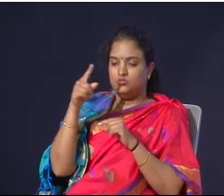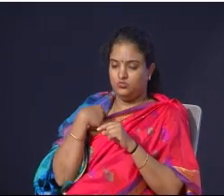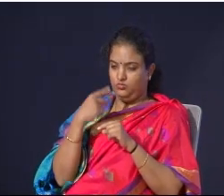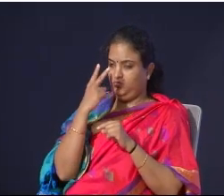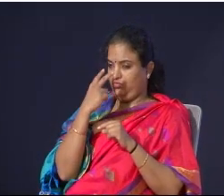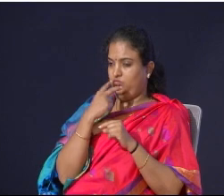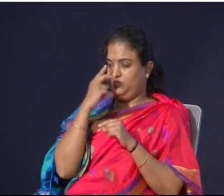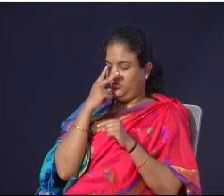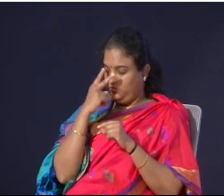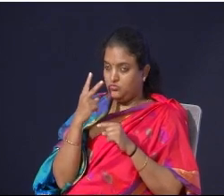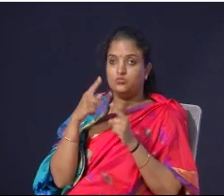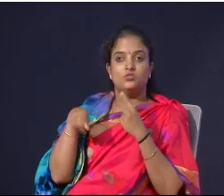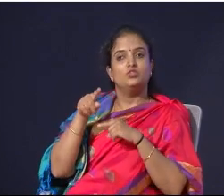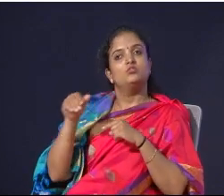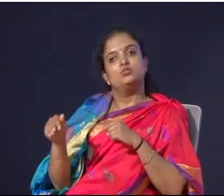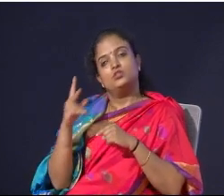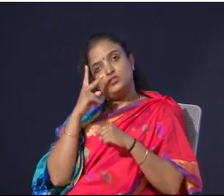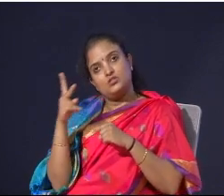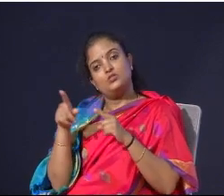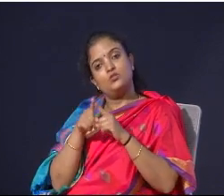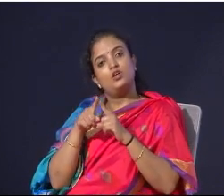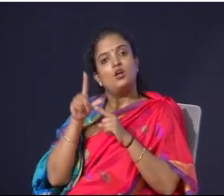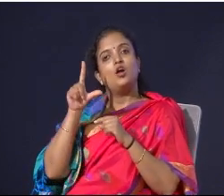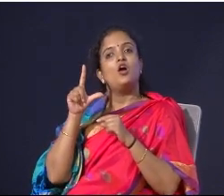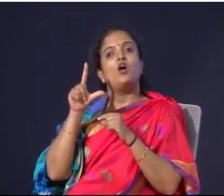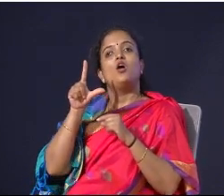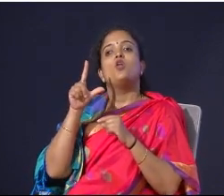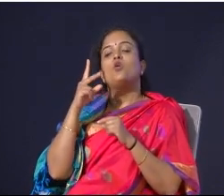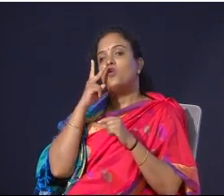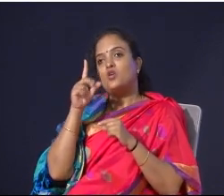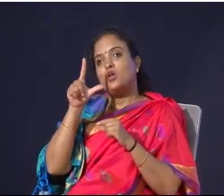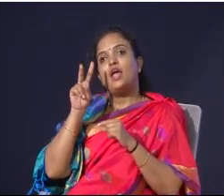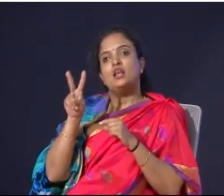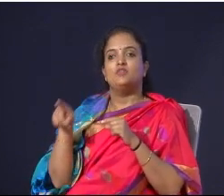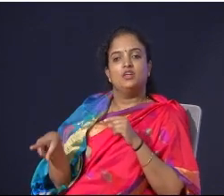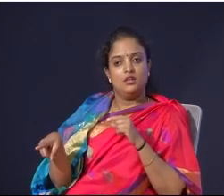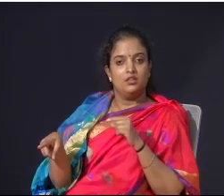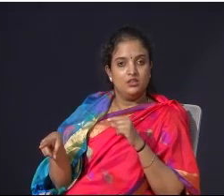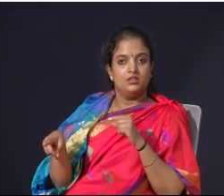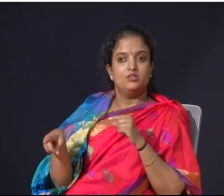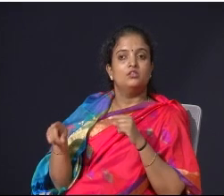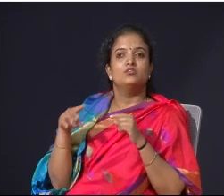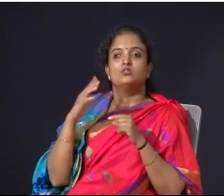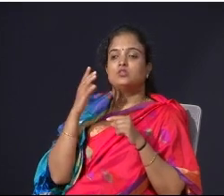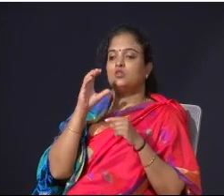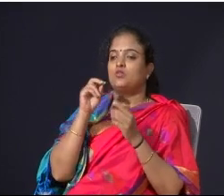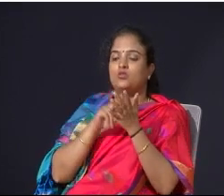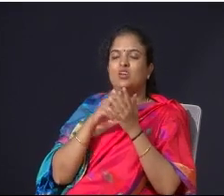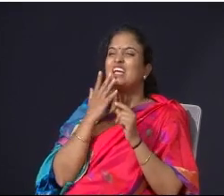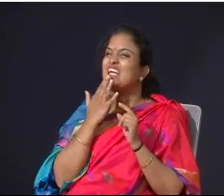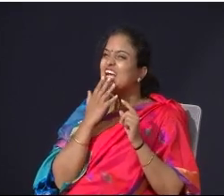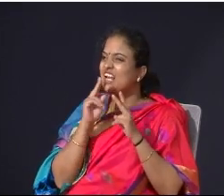vision, and the vision of a child who has low vision or has some residual vision. For example, contrast,